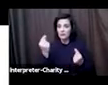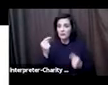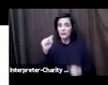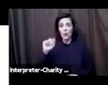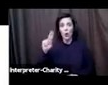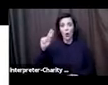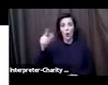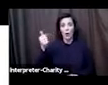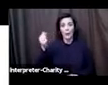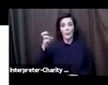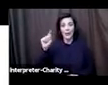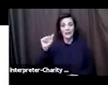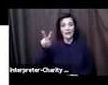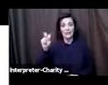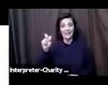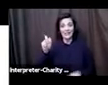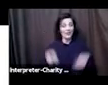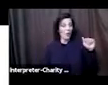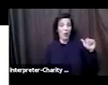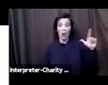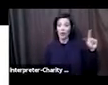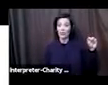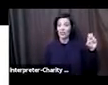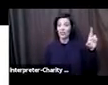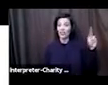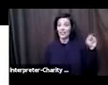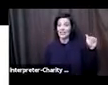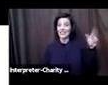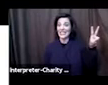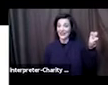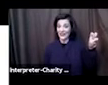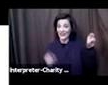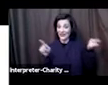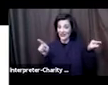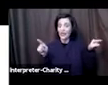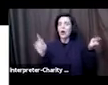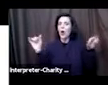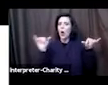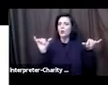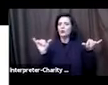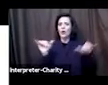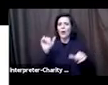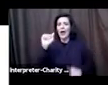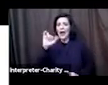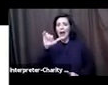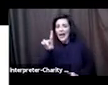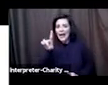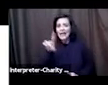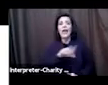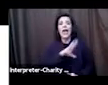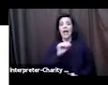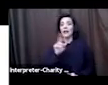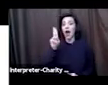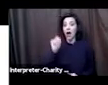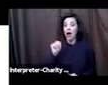and the alternative side, but we also have aided and unaided forms. So here on the chart, I'm going to start with our unaided